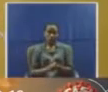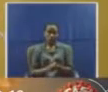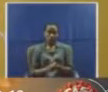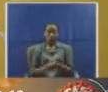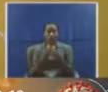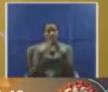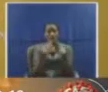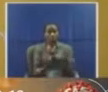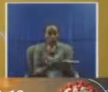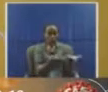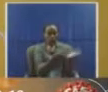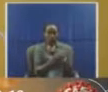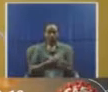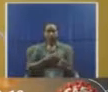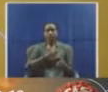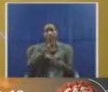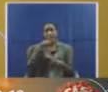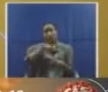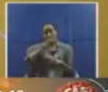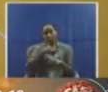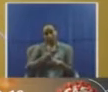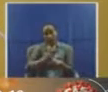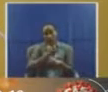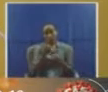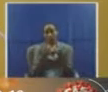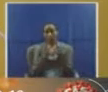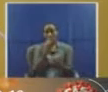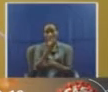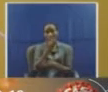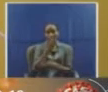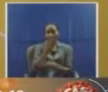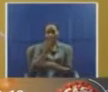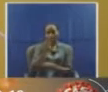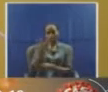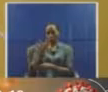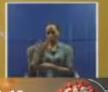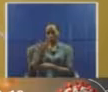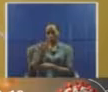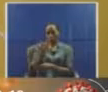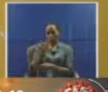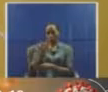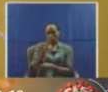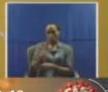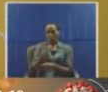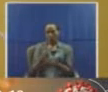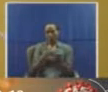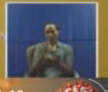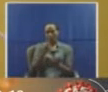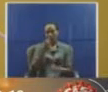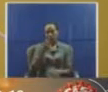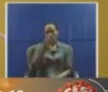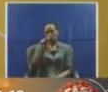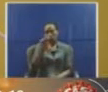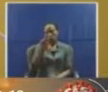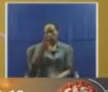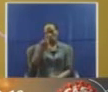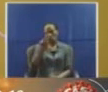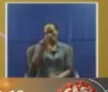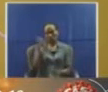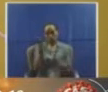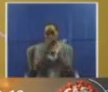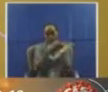Thank you, sir. The next question is 194 and is asked by Honorable Swart to the Minister